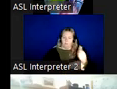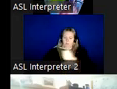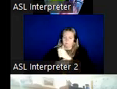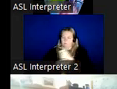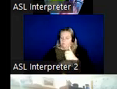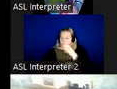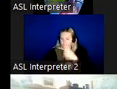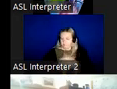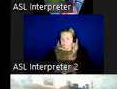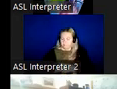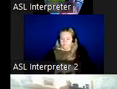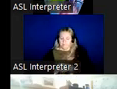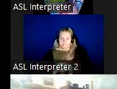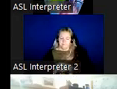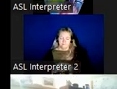I think